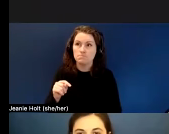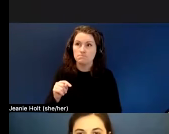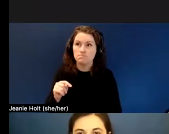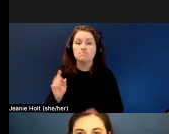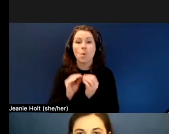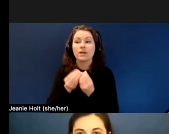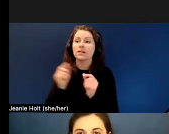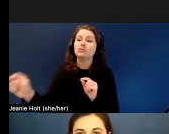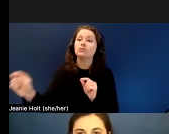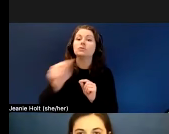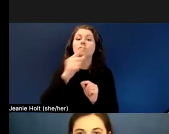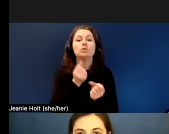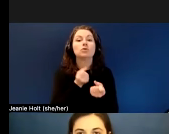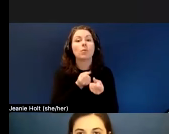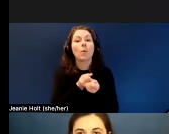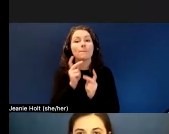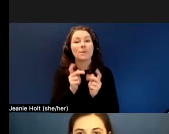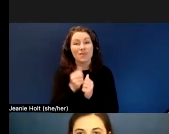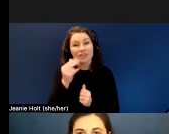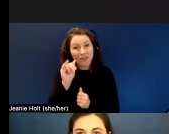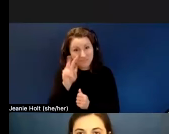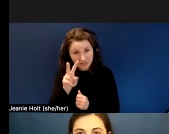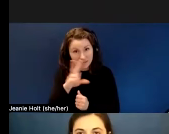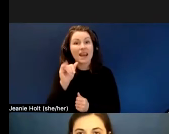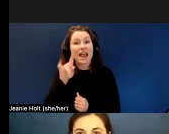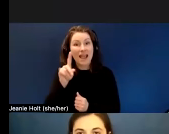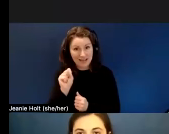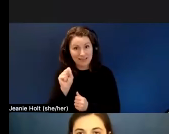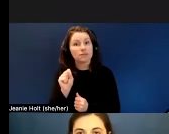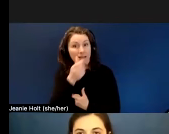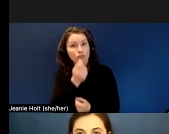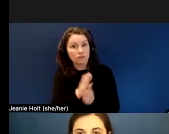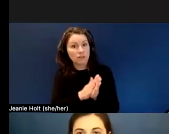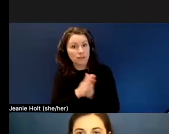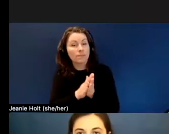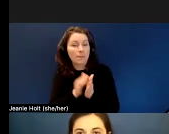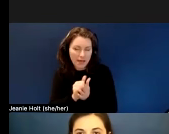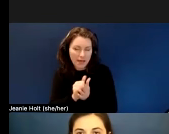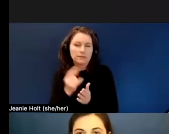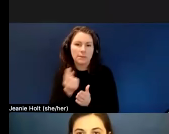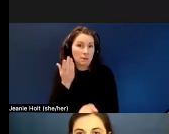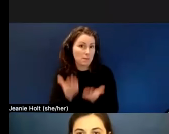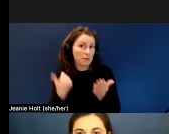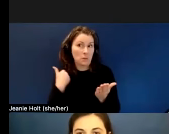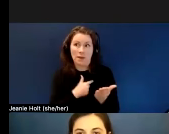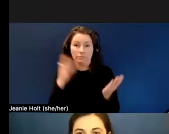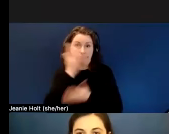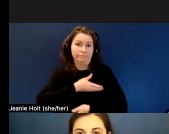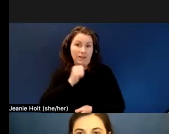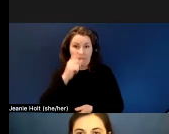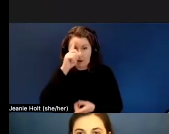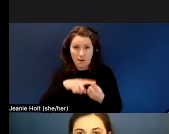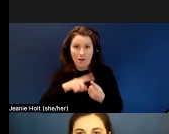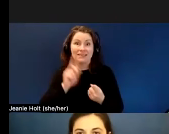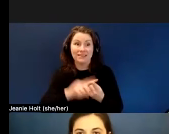organizations supporting folks with HIV and AIDS were interested in that, and that's something that we might not have thought about until we were actually approached